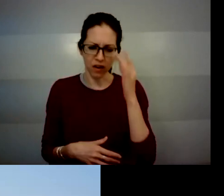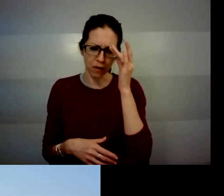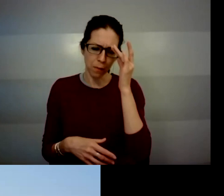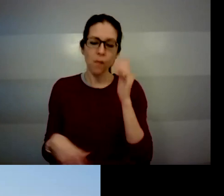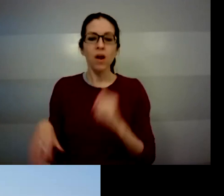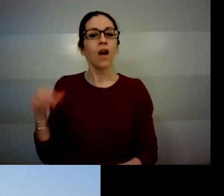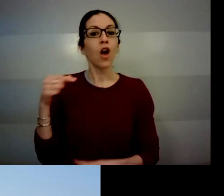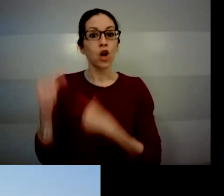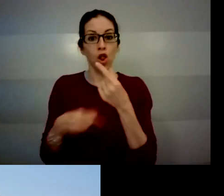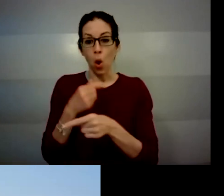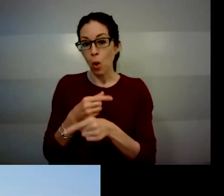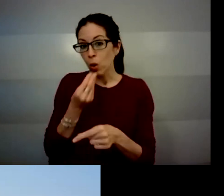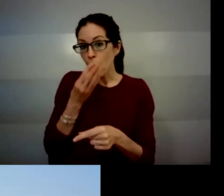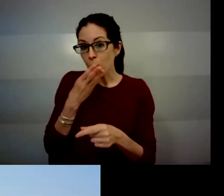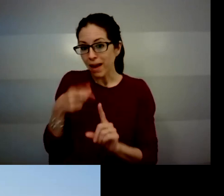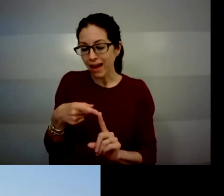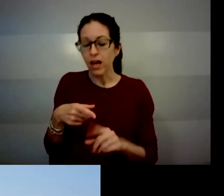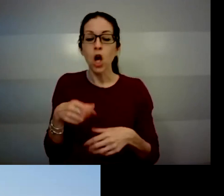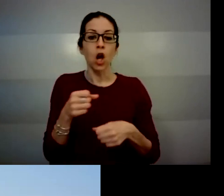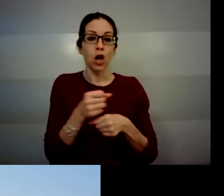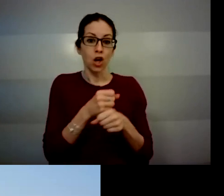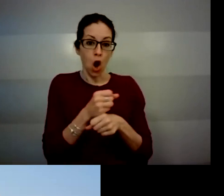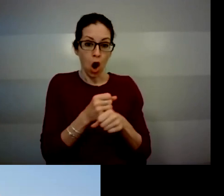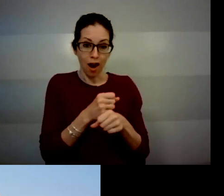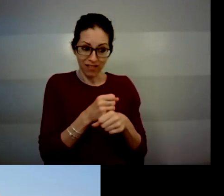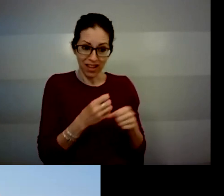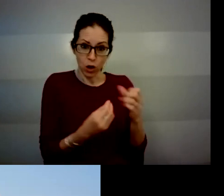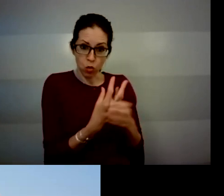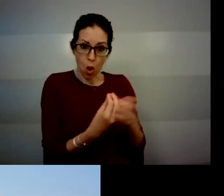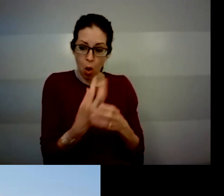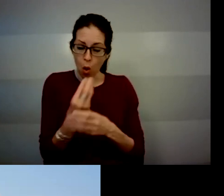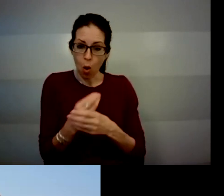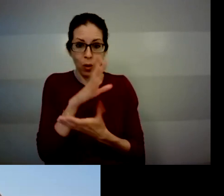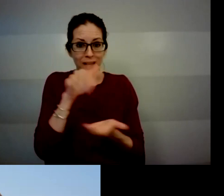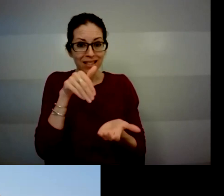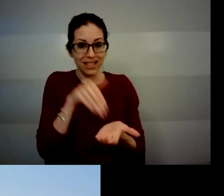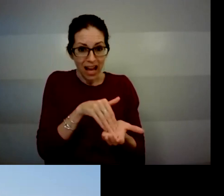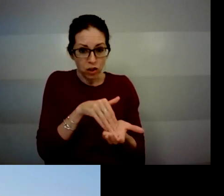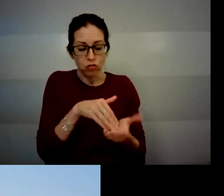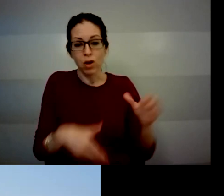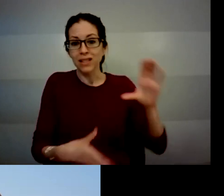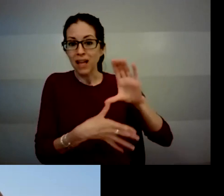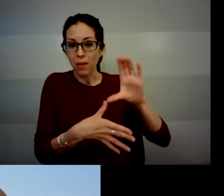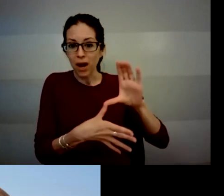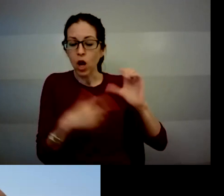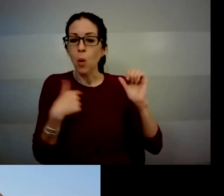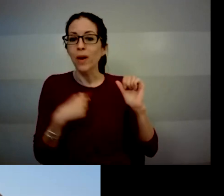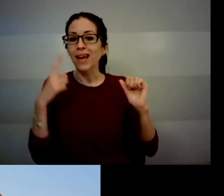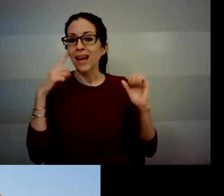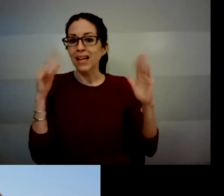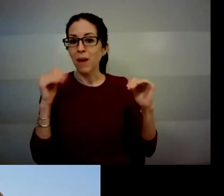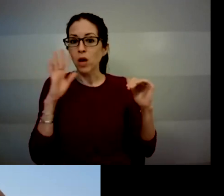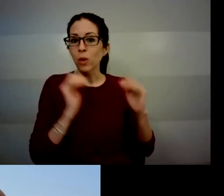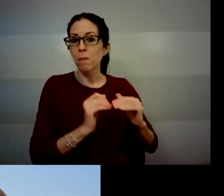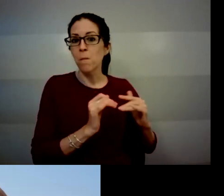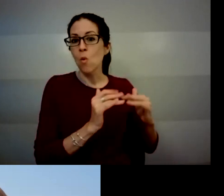global warming, coffee production in Central and South America is expected to move gradually into higher elevations.